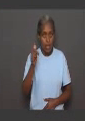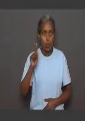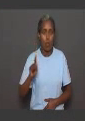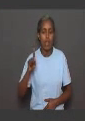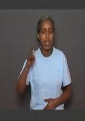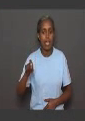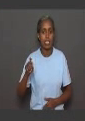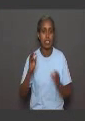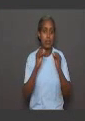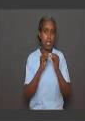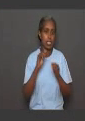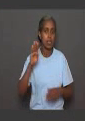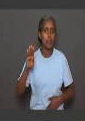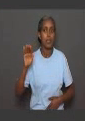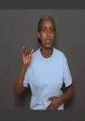A1x plus